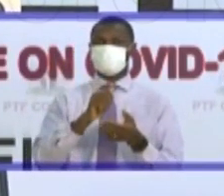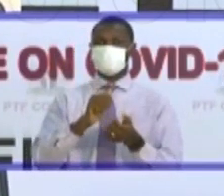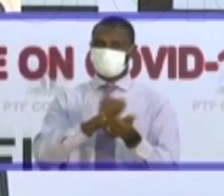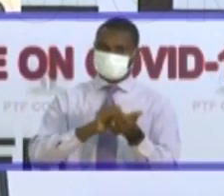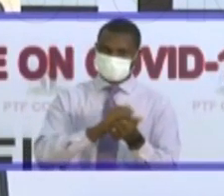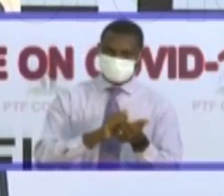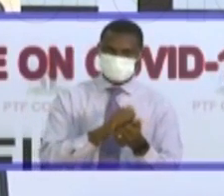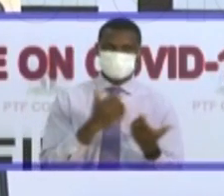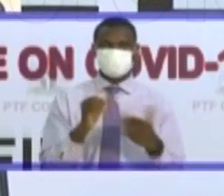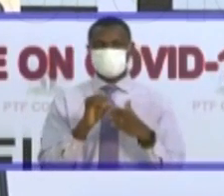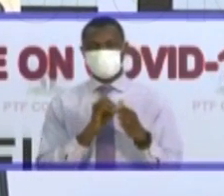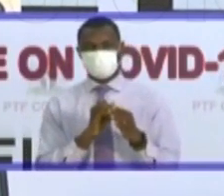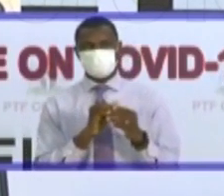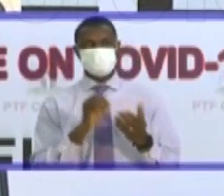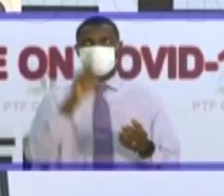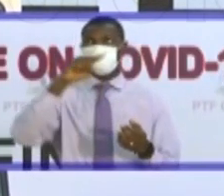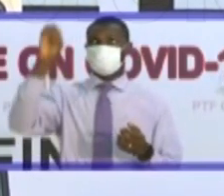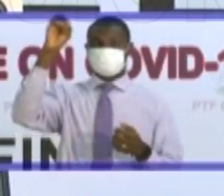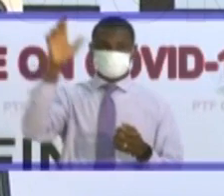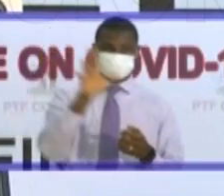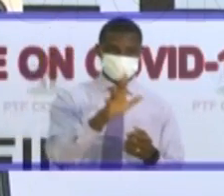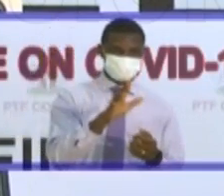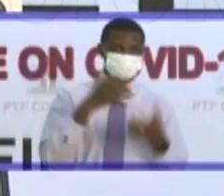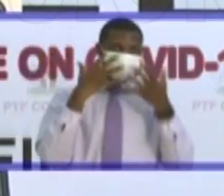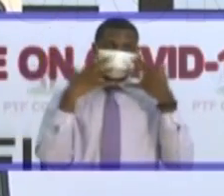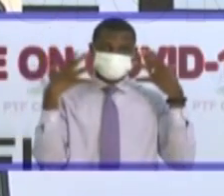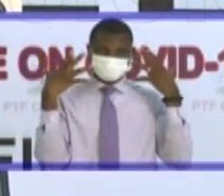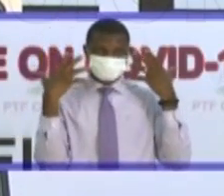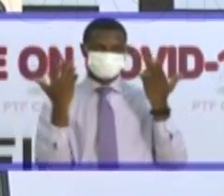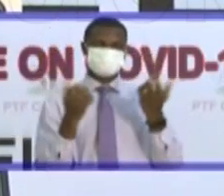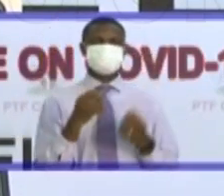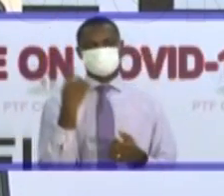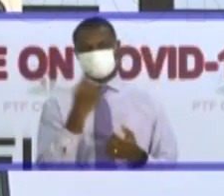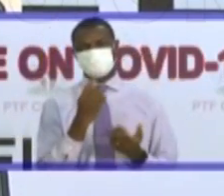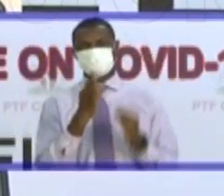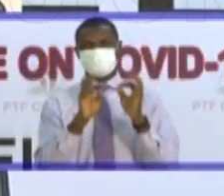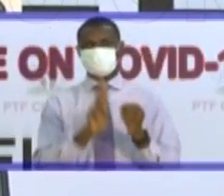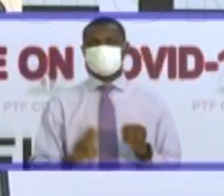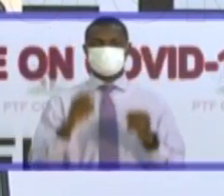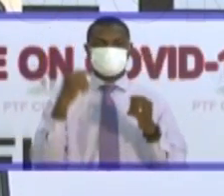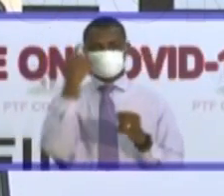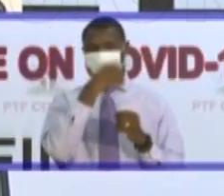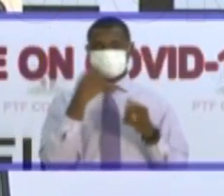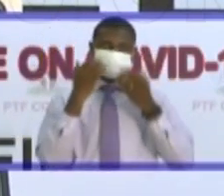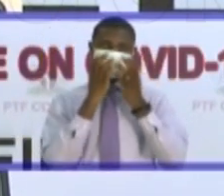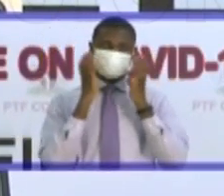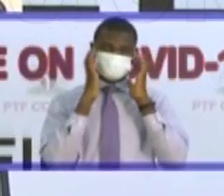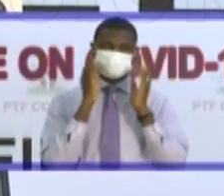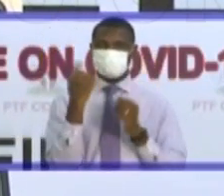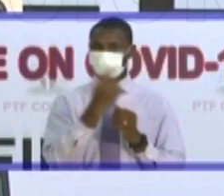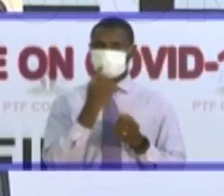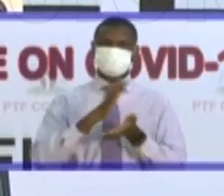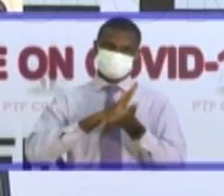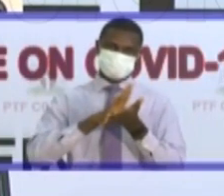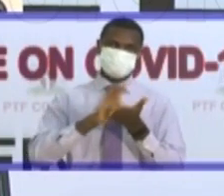iron your reusable cloth mask, or if you are using a face covering, attend to it